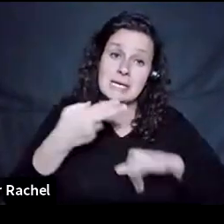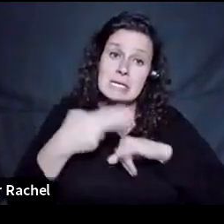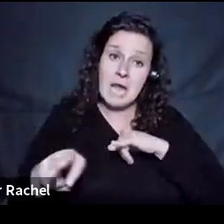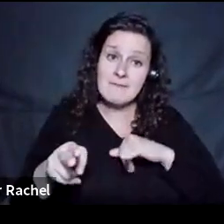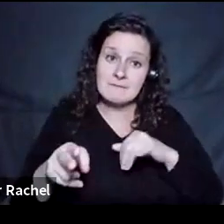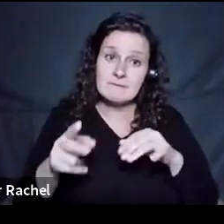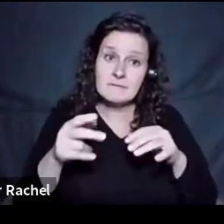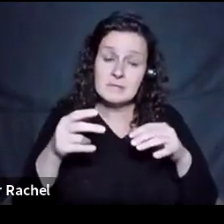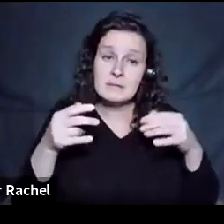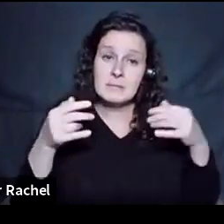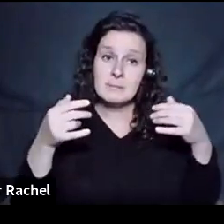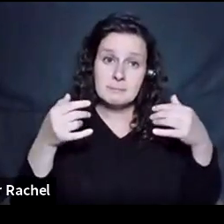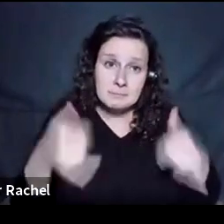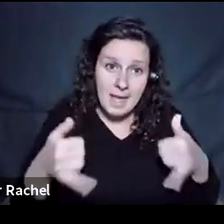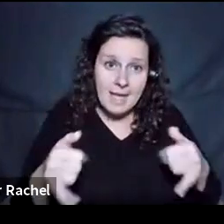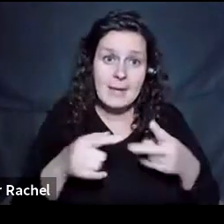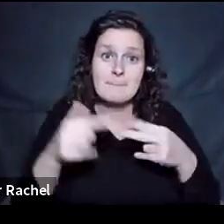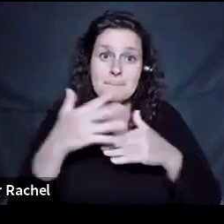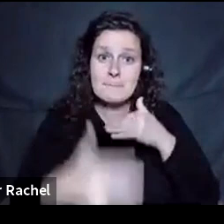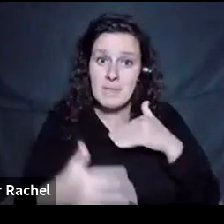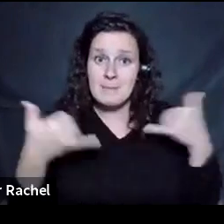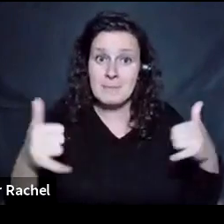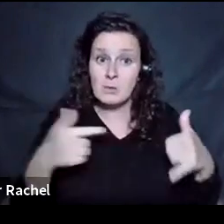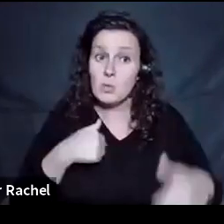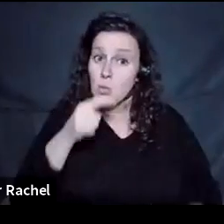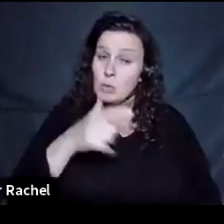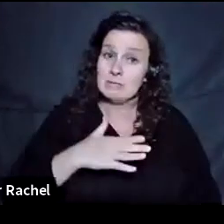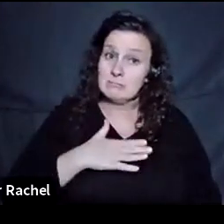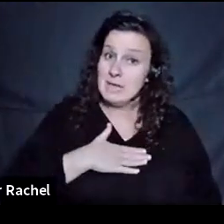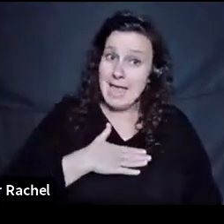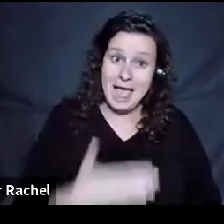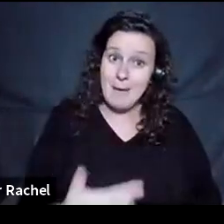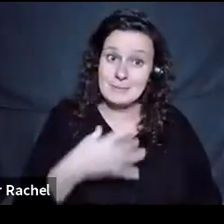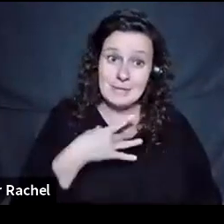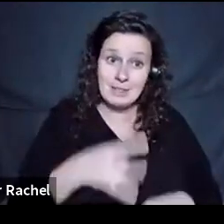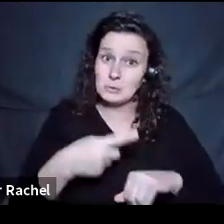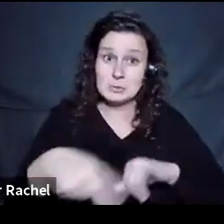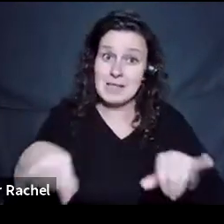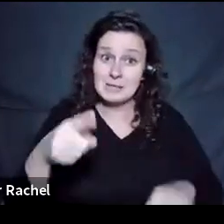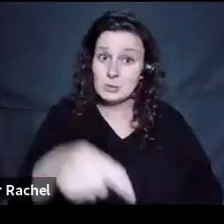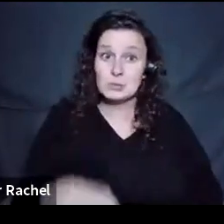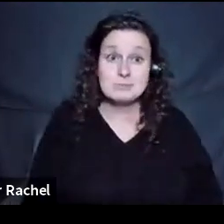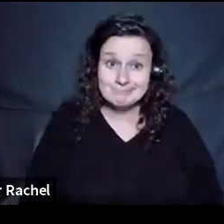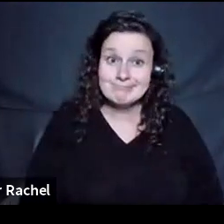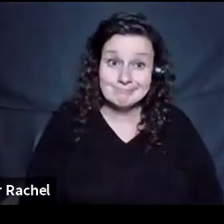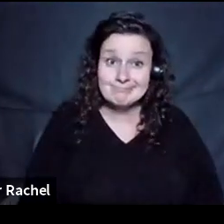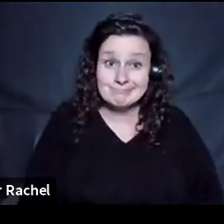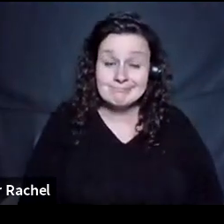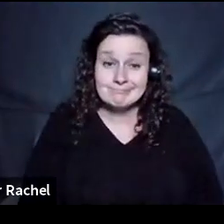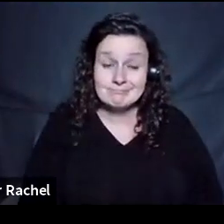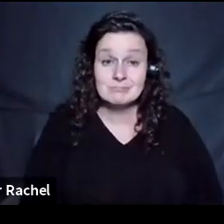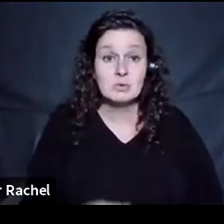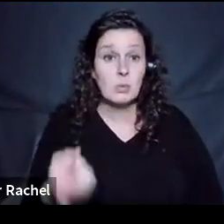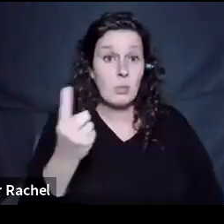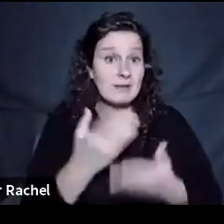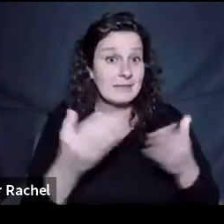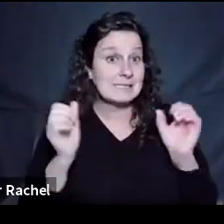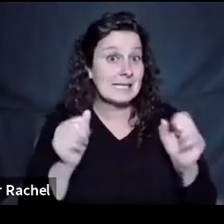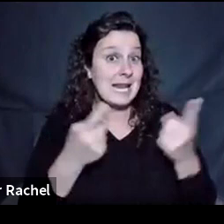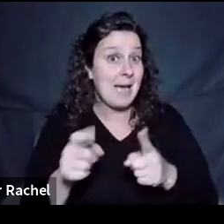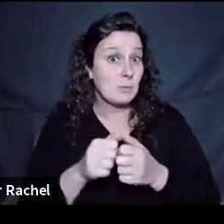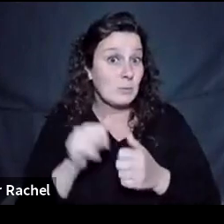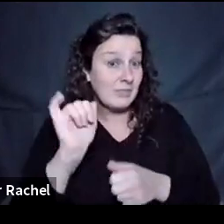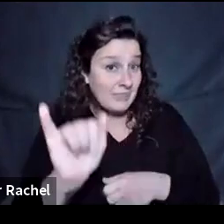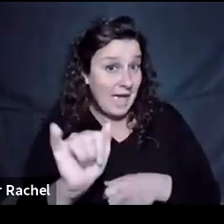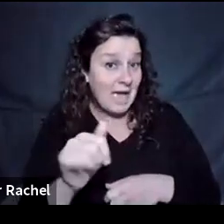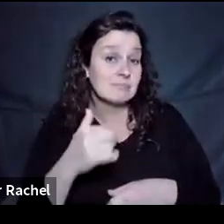play, who would very happily like to slice you. And one of the things that can happen with that is